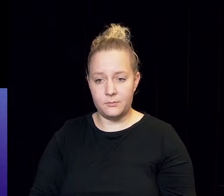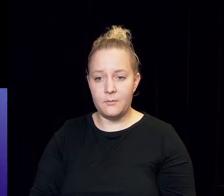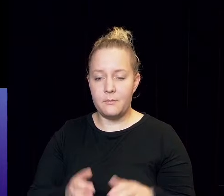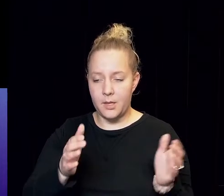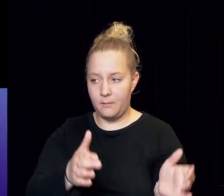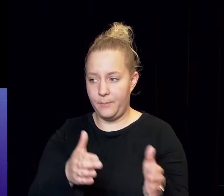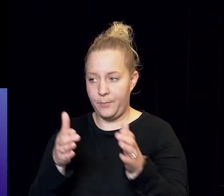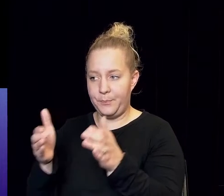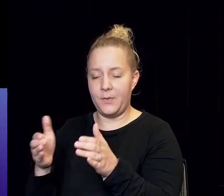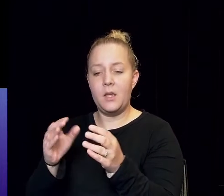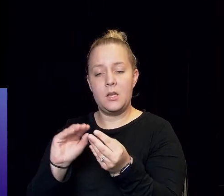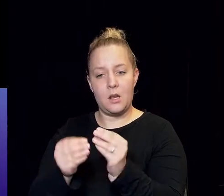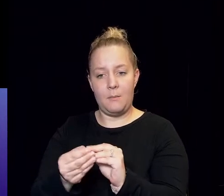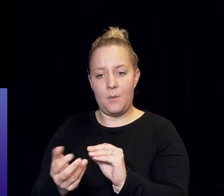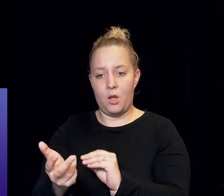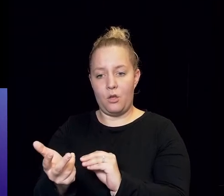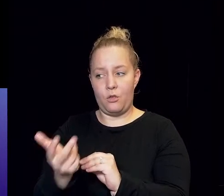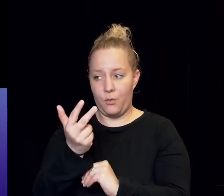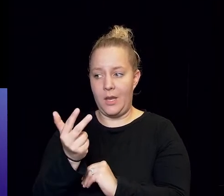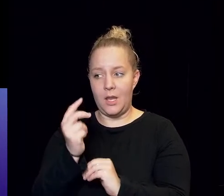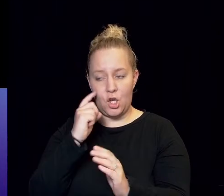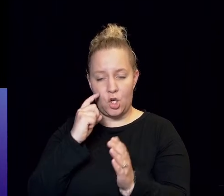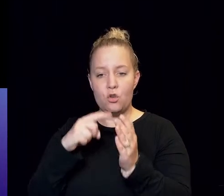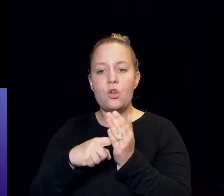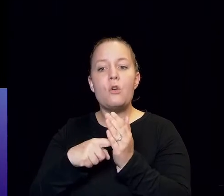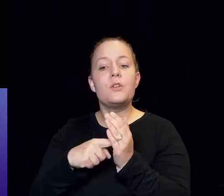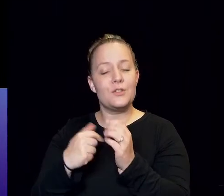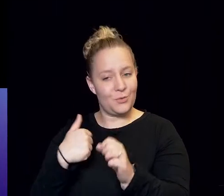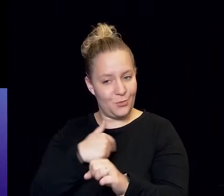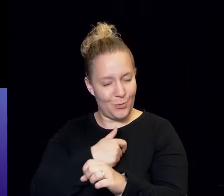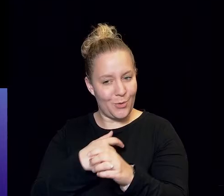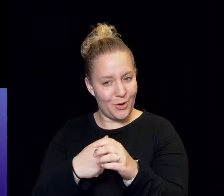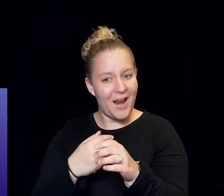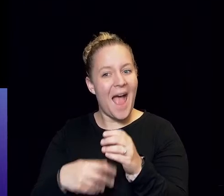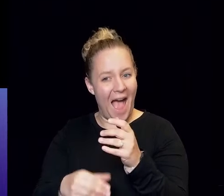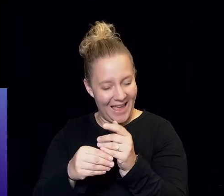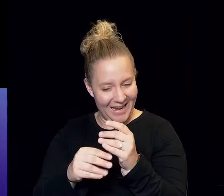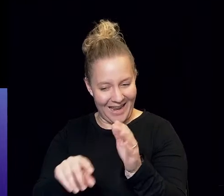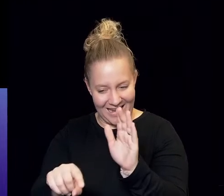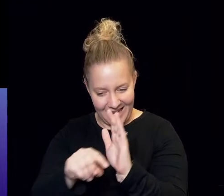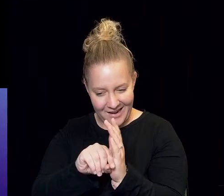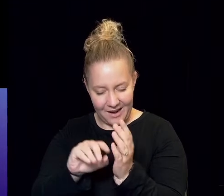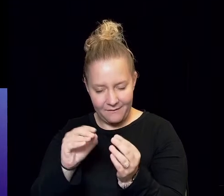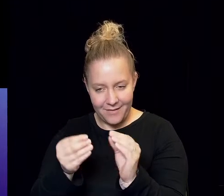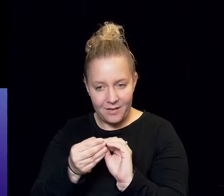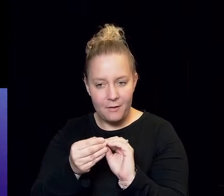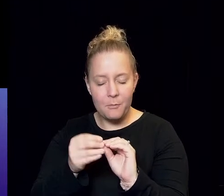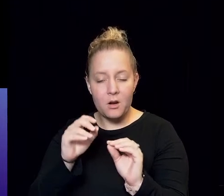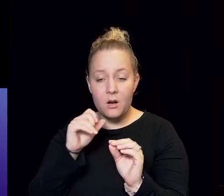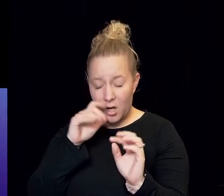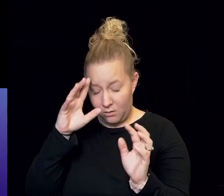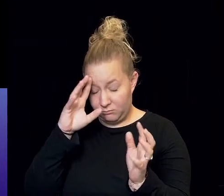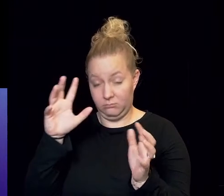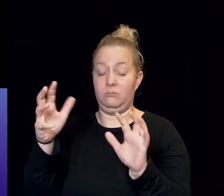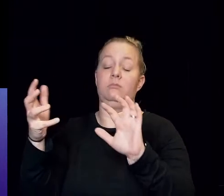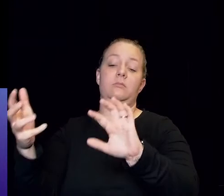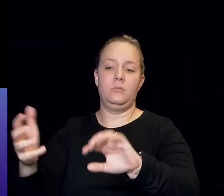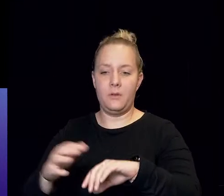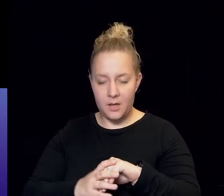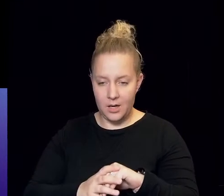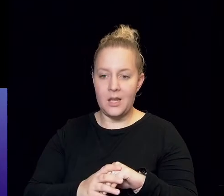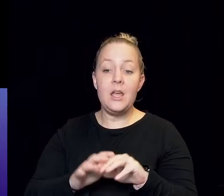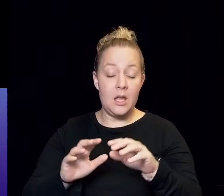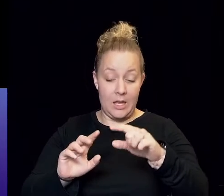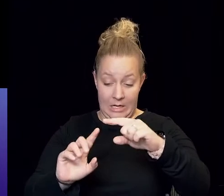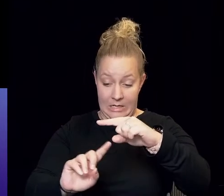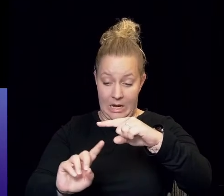Number 3, now notice here we're putting in negative numbers. So that should not throw you, because look, our denominators are the